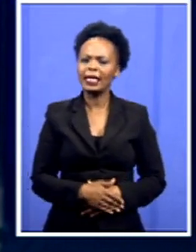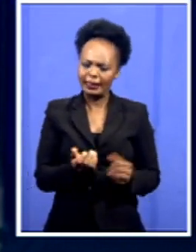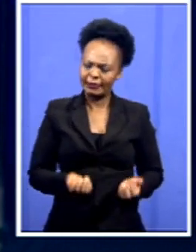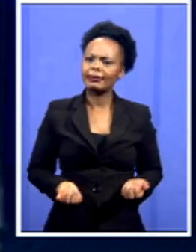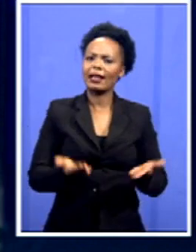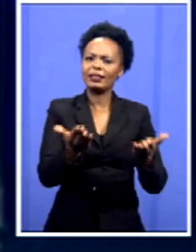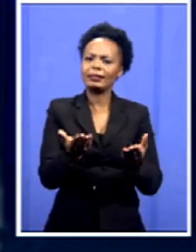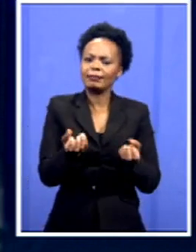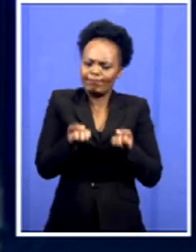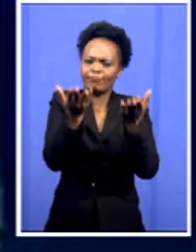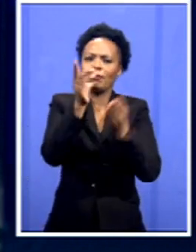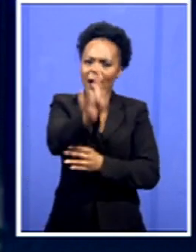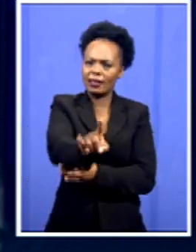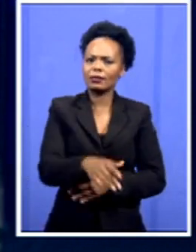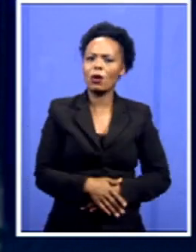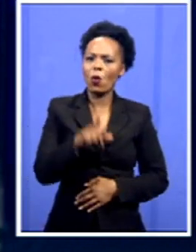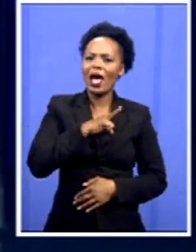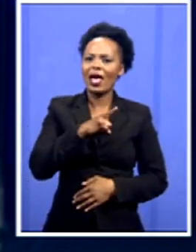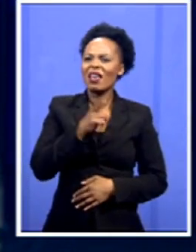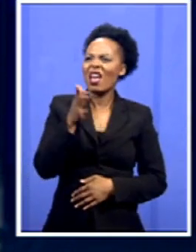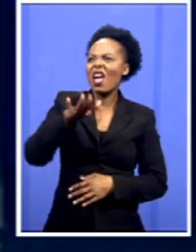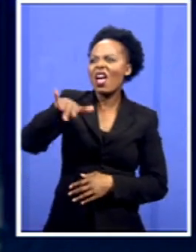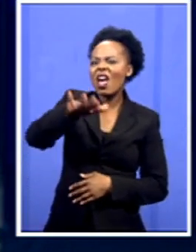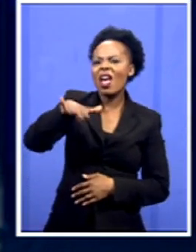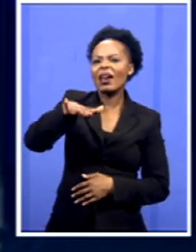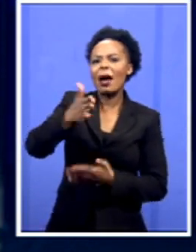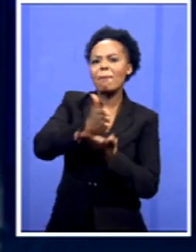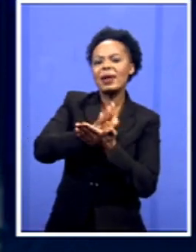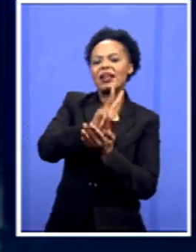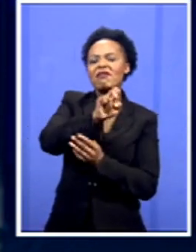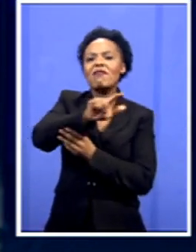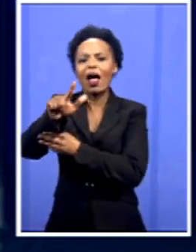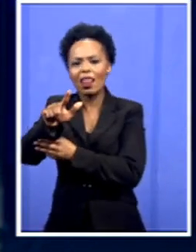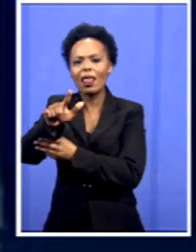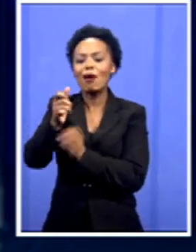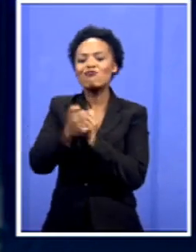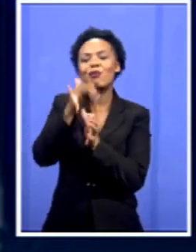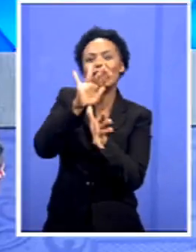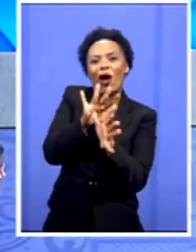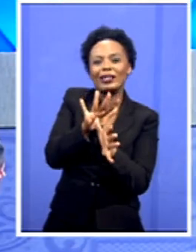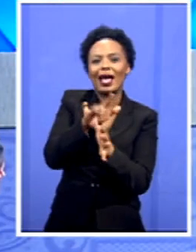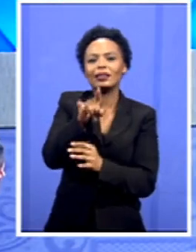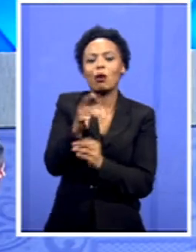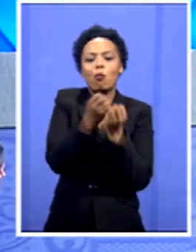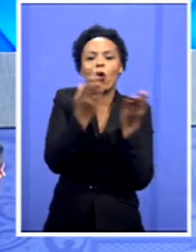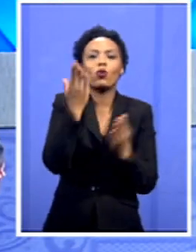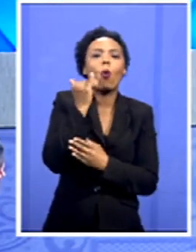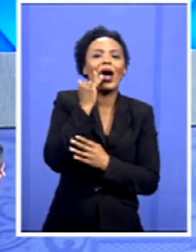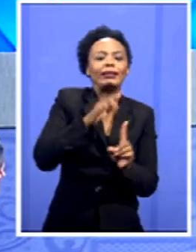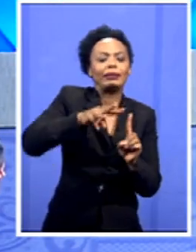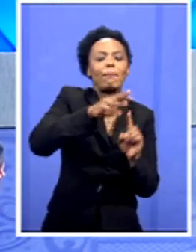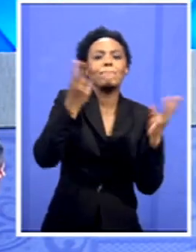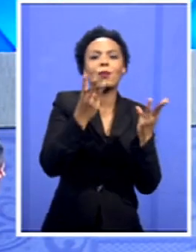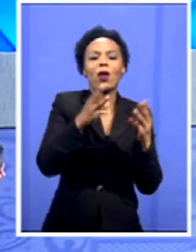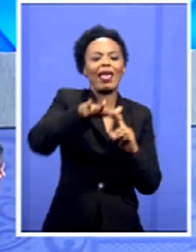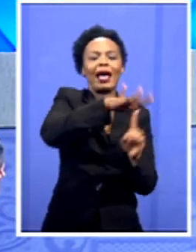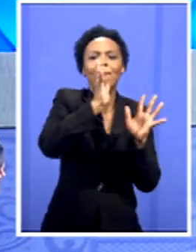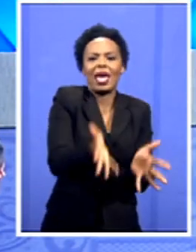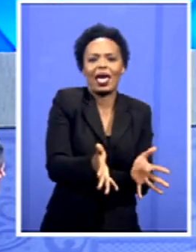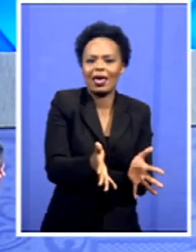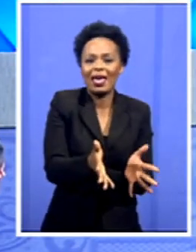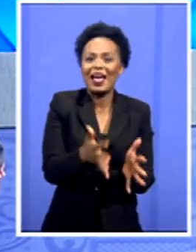should be given, because if you check areas like Midval, they are prioritizing mostly white-dominated areas. So what should